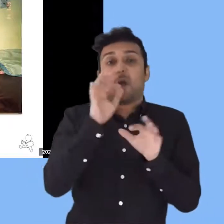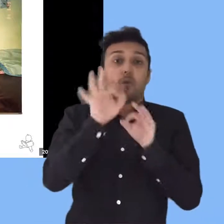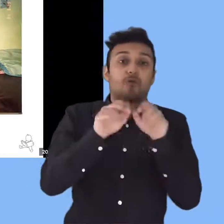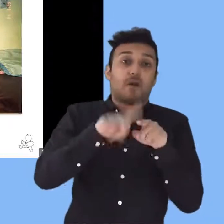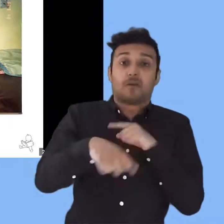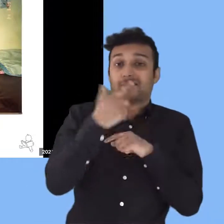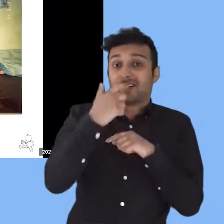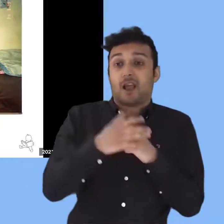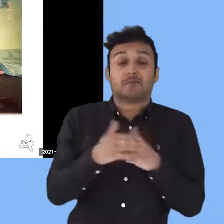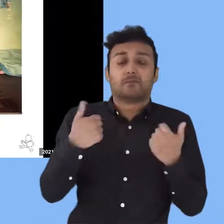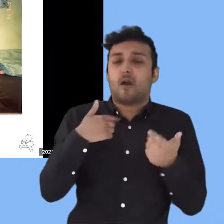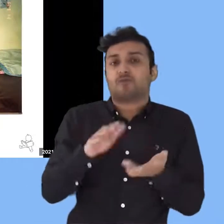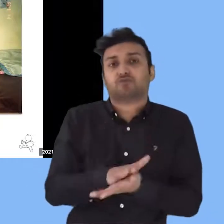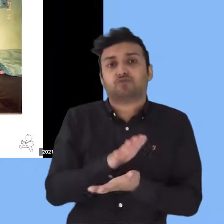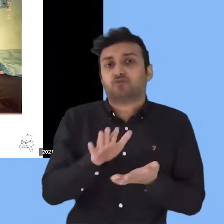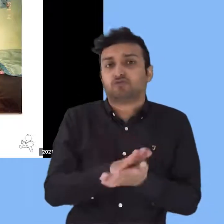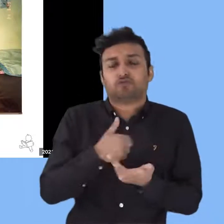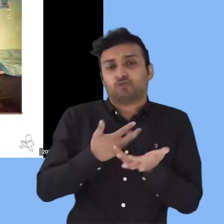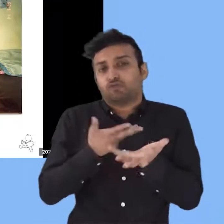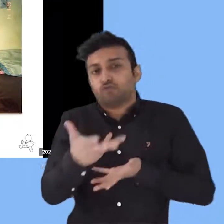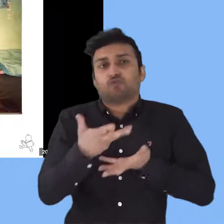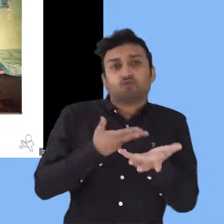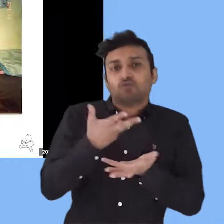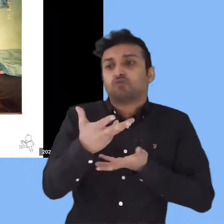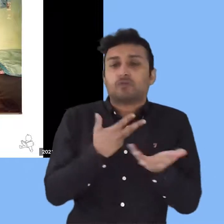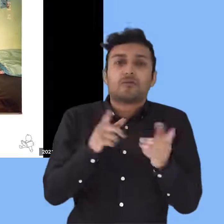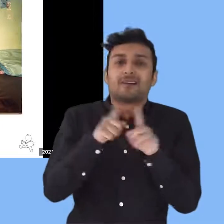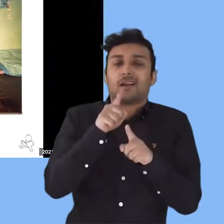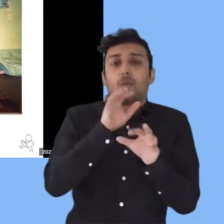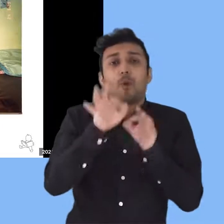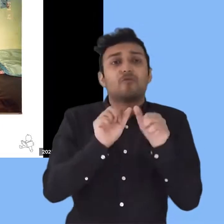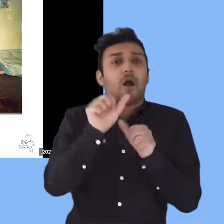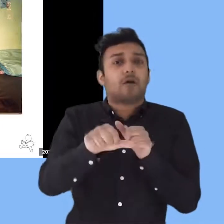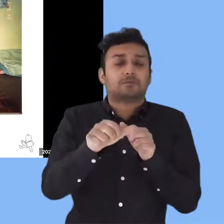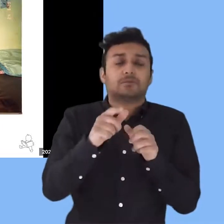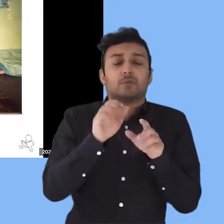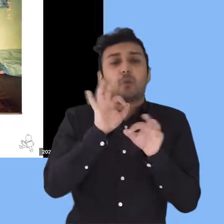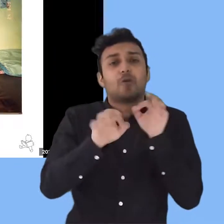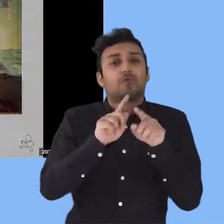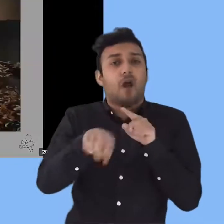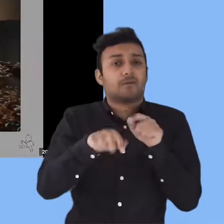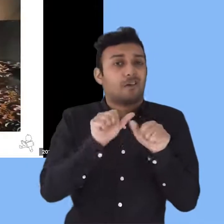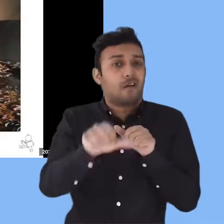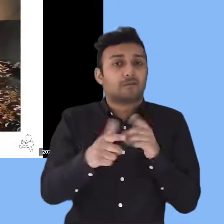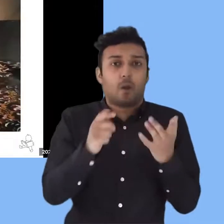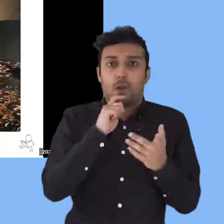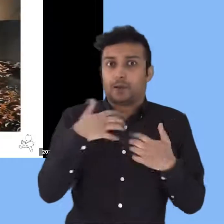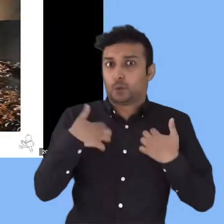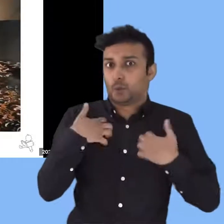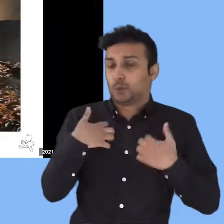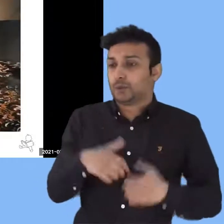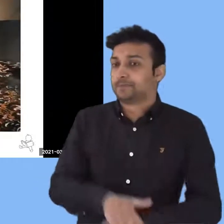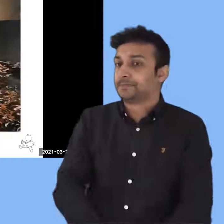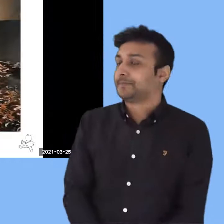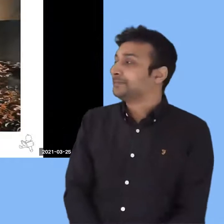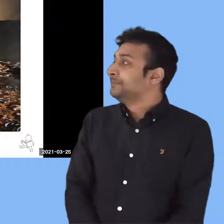to have a conversation about this and a discussion, and I think the Q&A afterwards will be really, really exciting. Who am I?